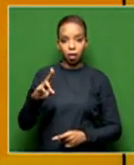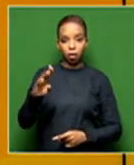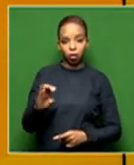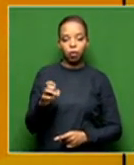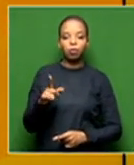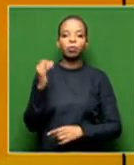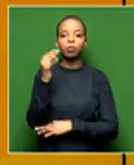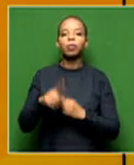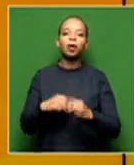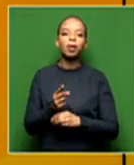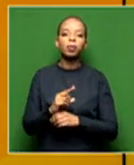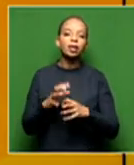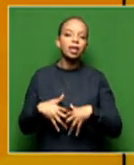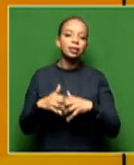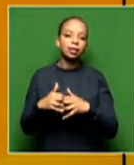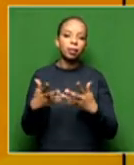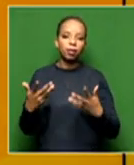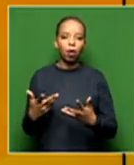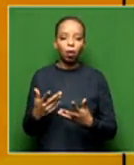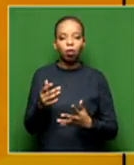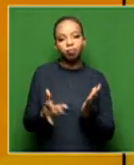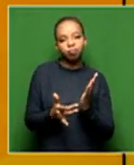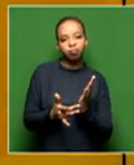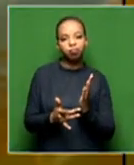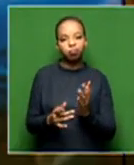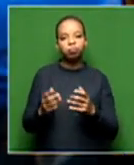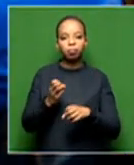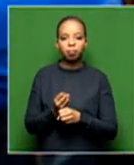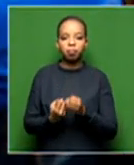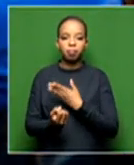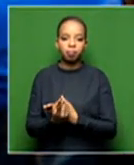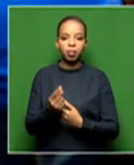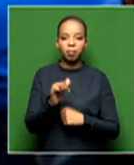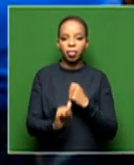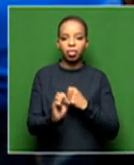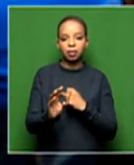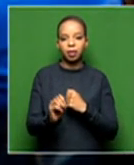that will be exhibiting at this year's Artificial Intelligence Expo set to take place in September.